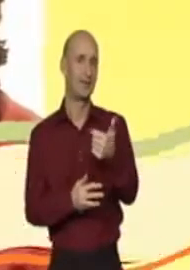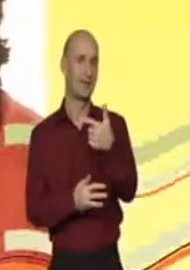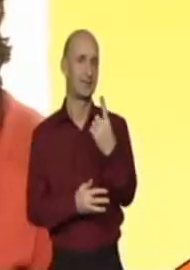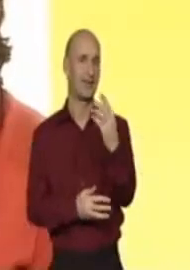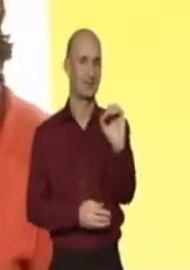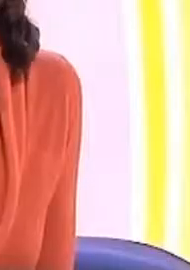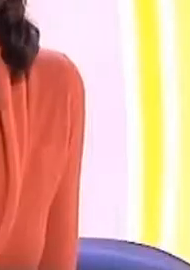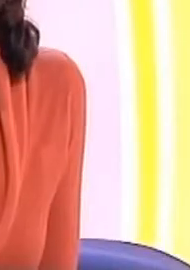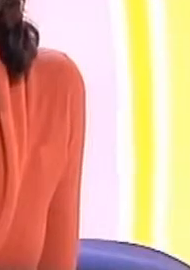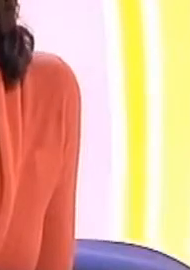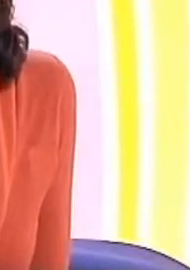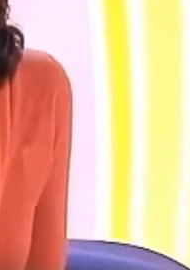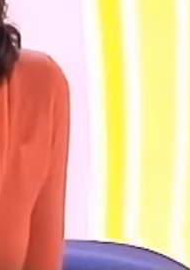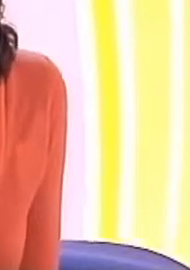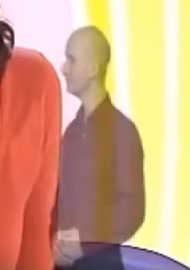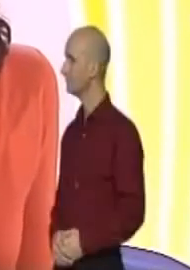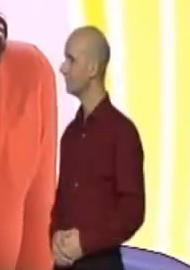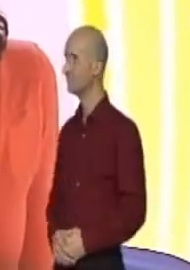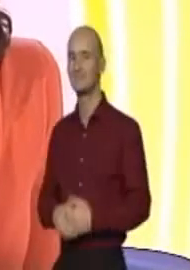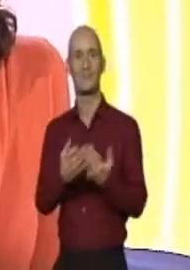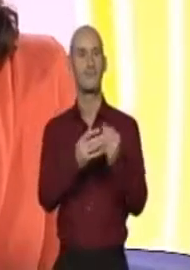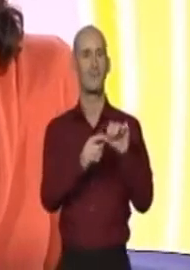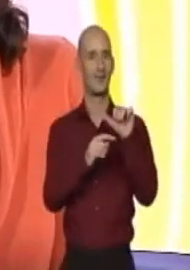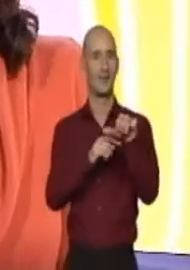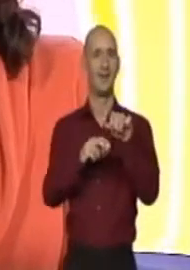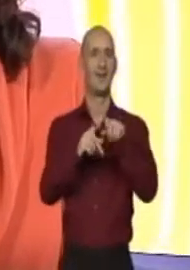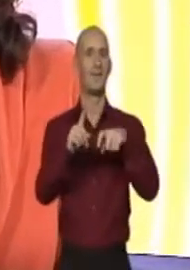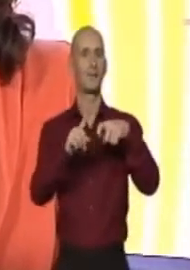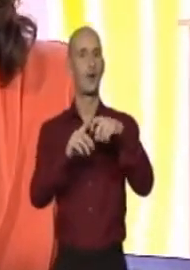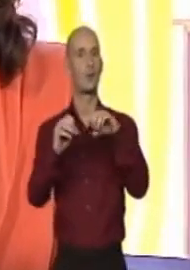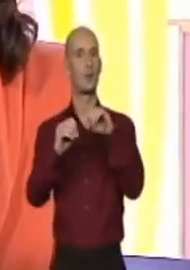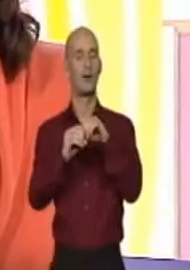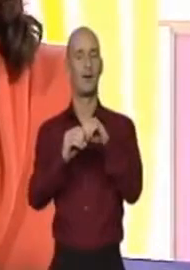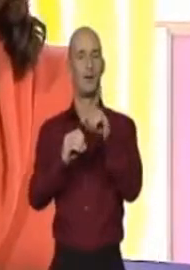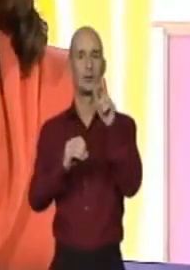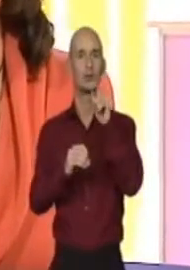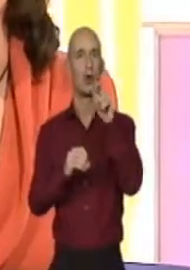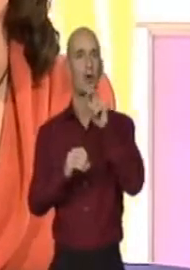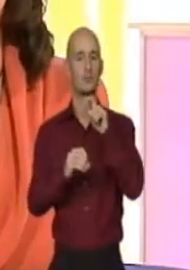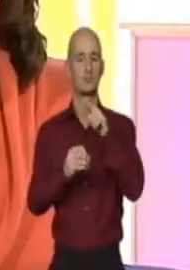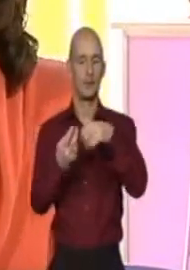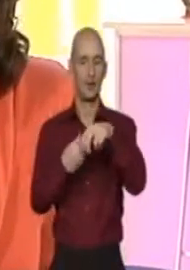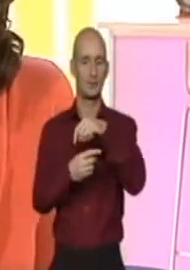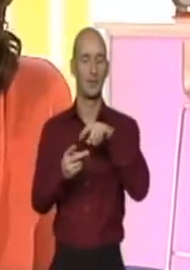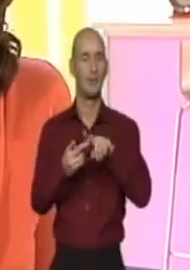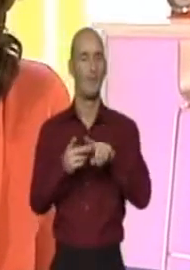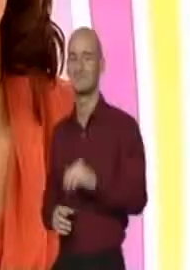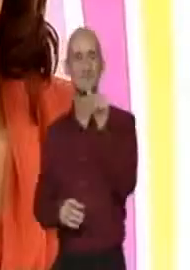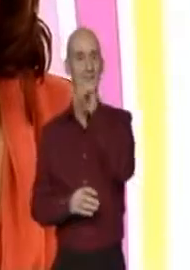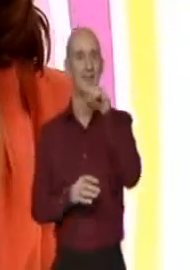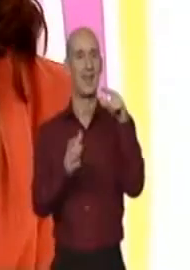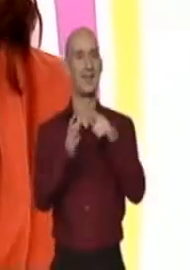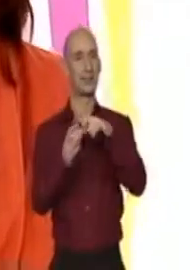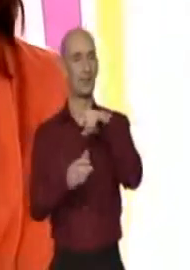page 710. Welcome back. Still to come, Frank Bordoni makes a very fanciful chocolate fondant and some words of culinary wisdom from